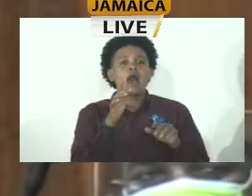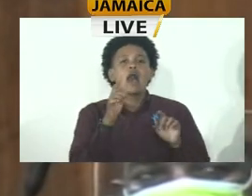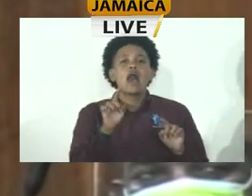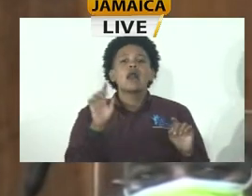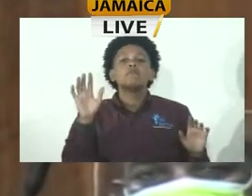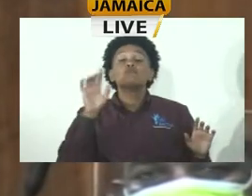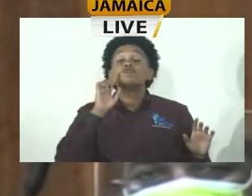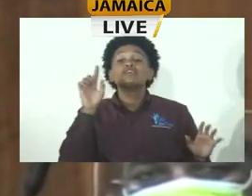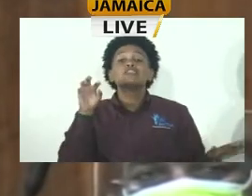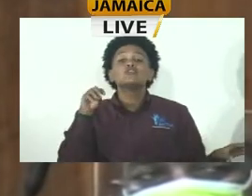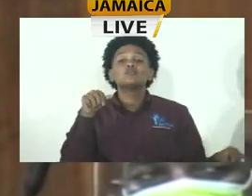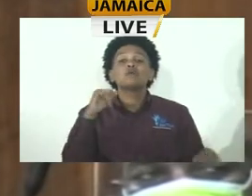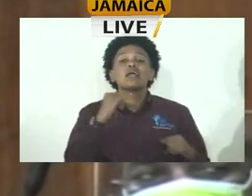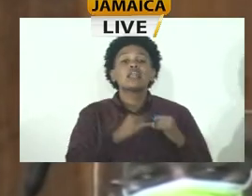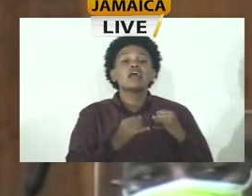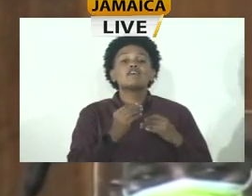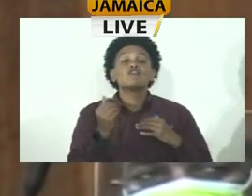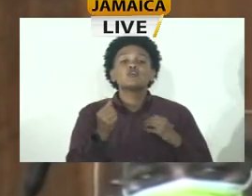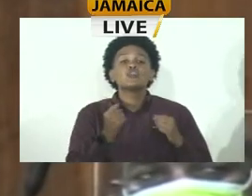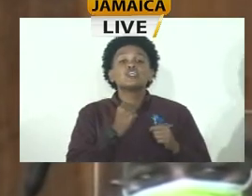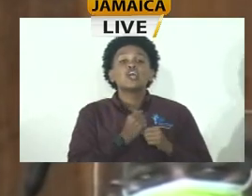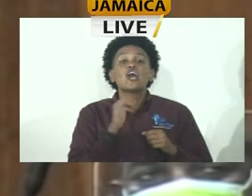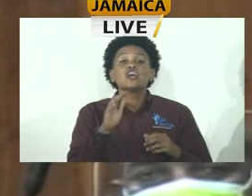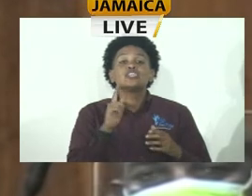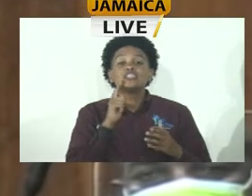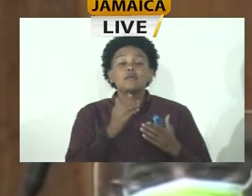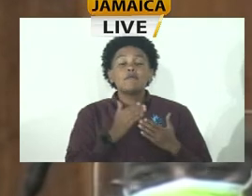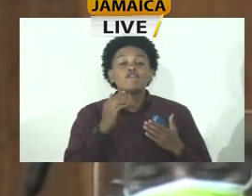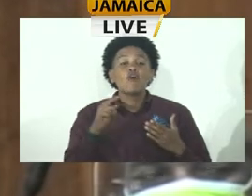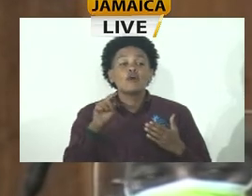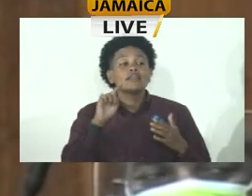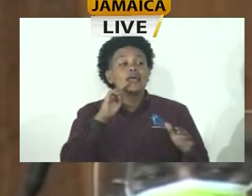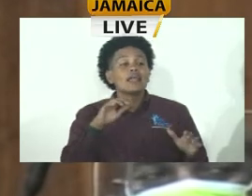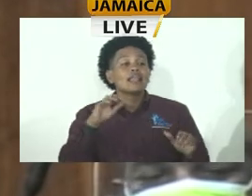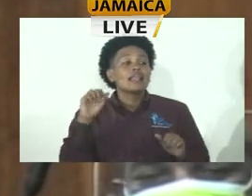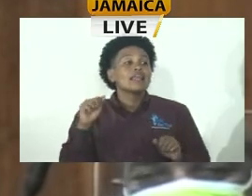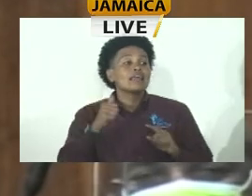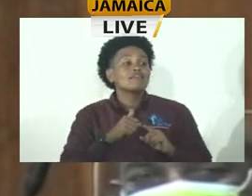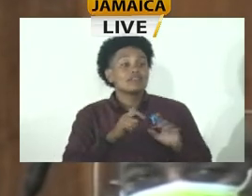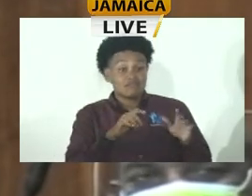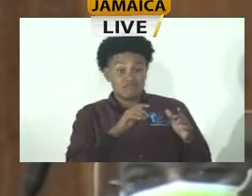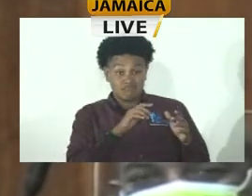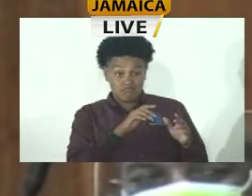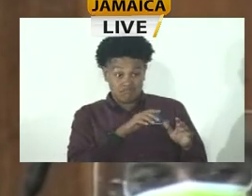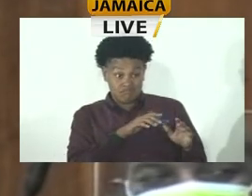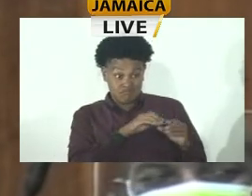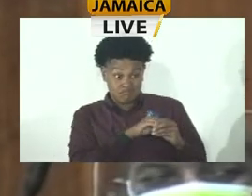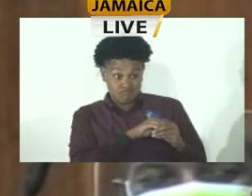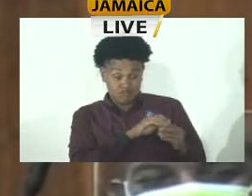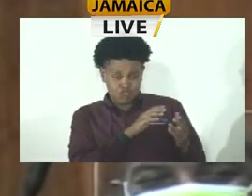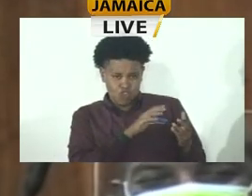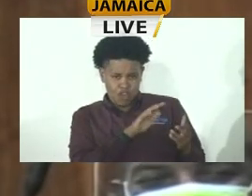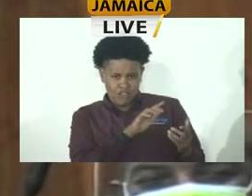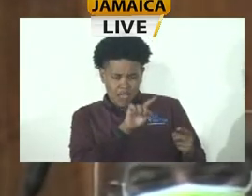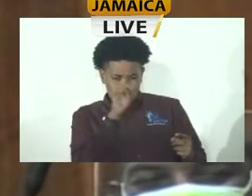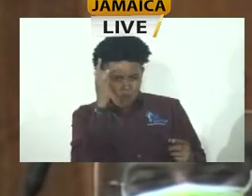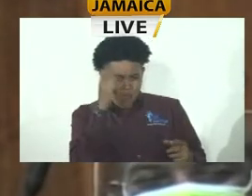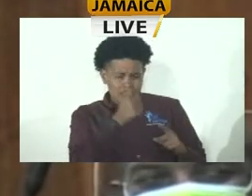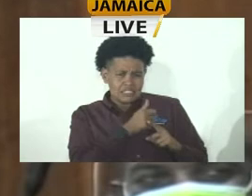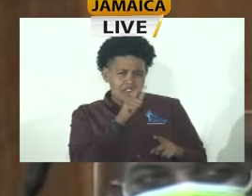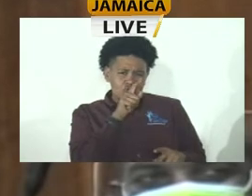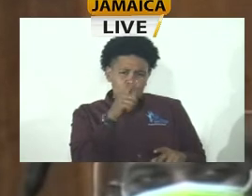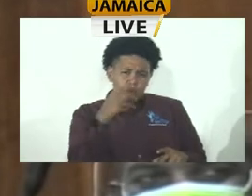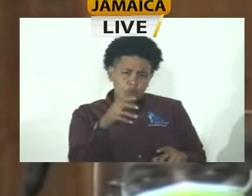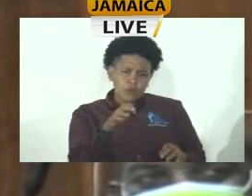is to spend the last few years before they leave the path desert because madam speaker it is very